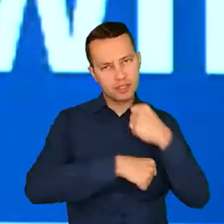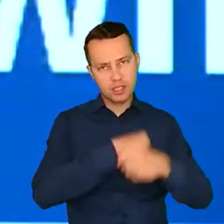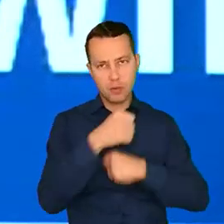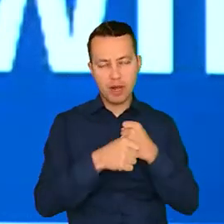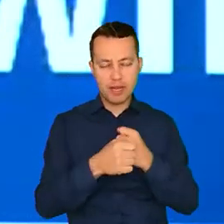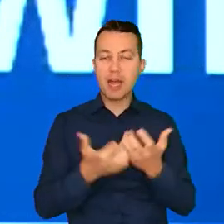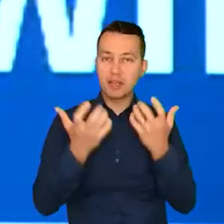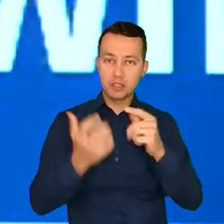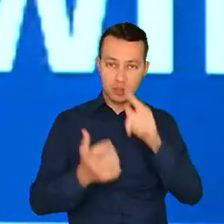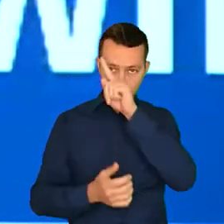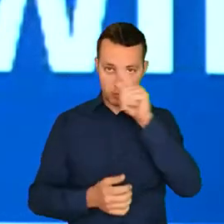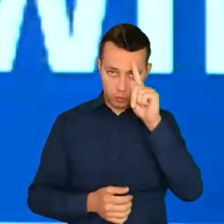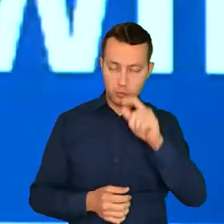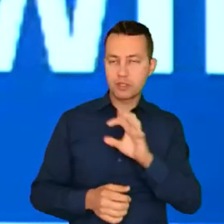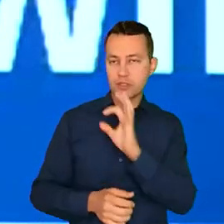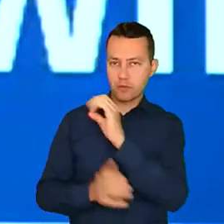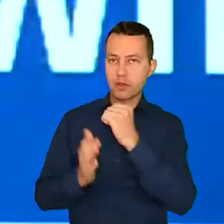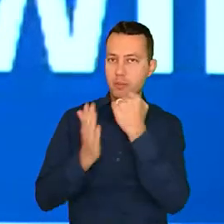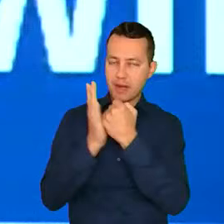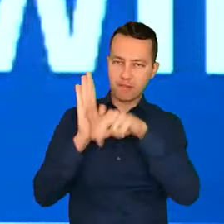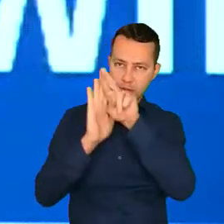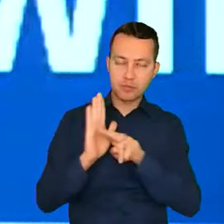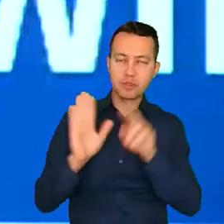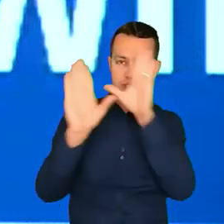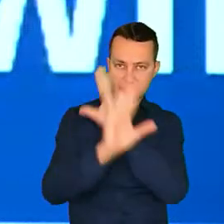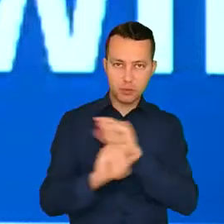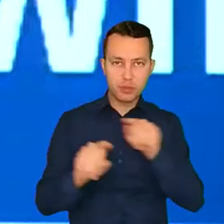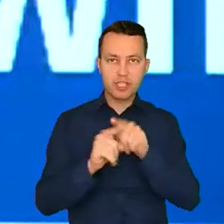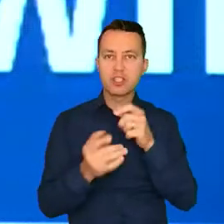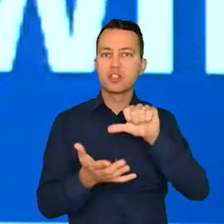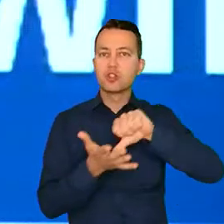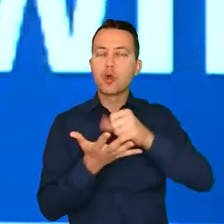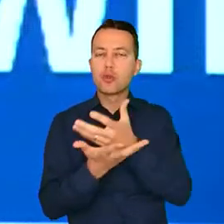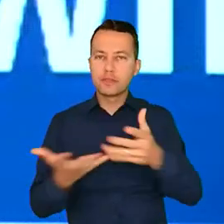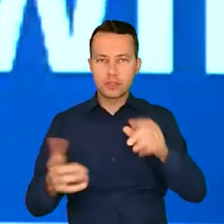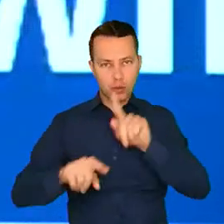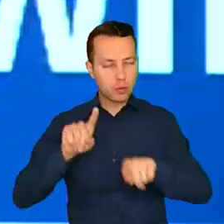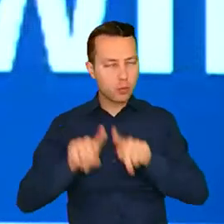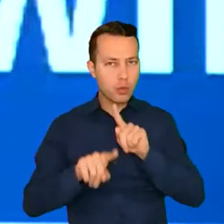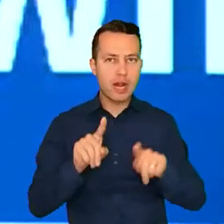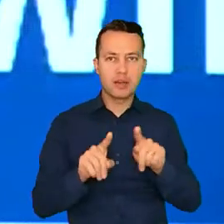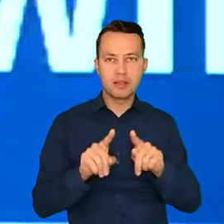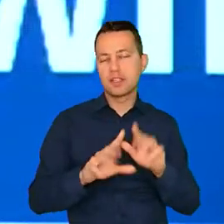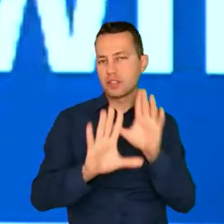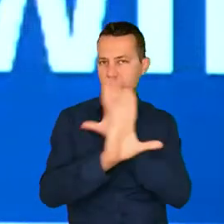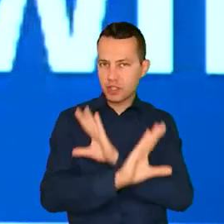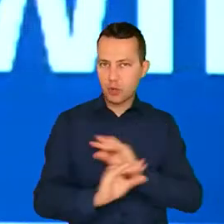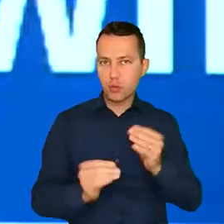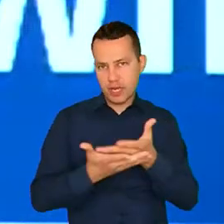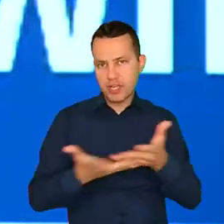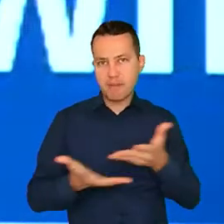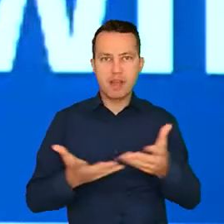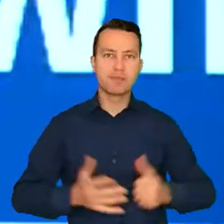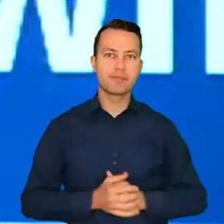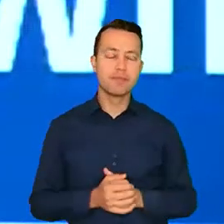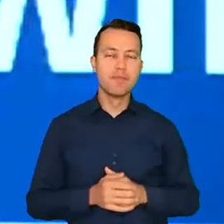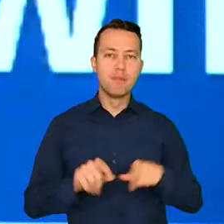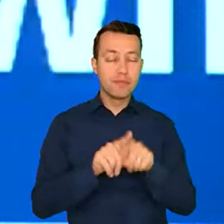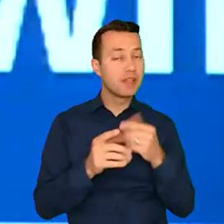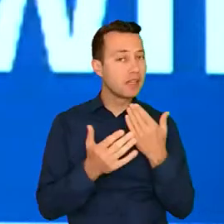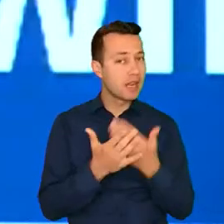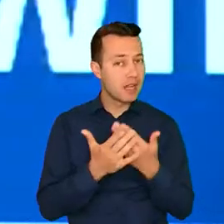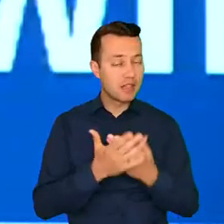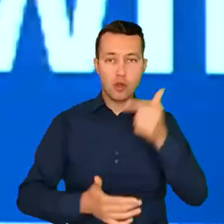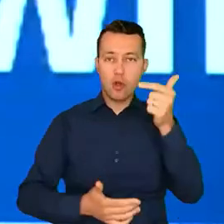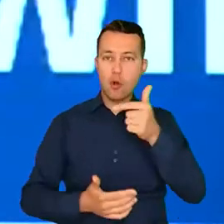in effects that would harm human rights and environment. That's why this